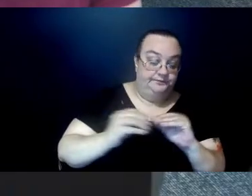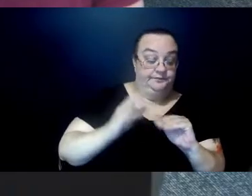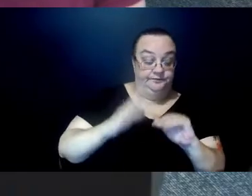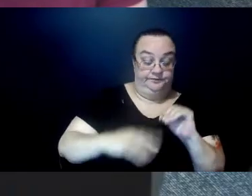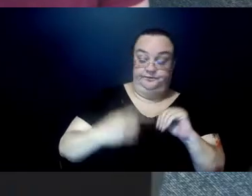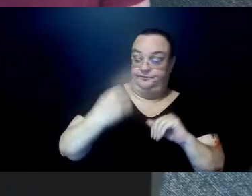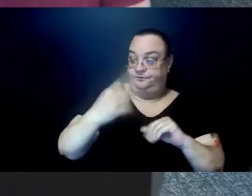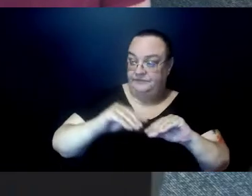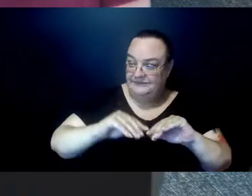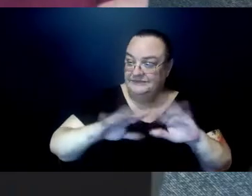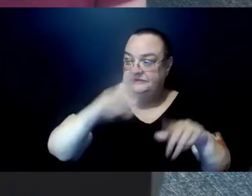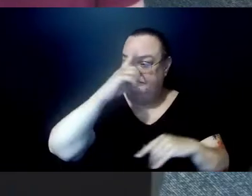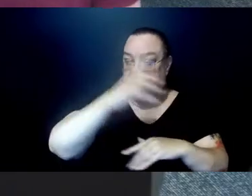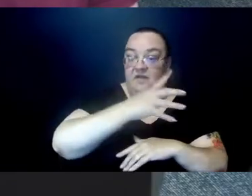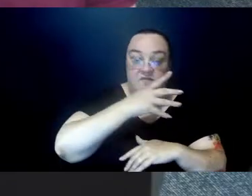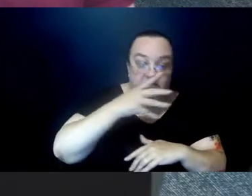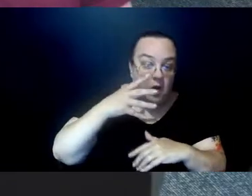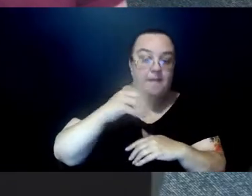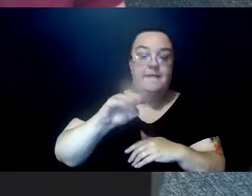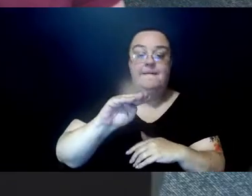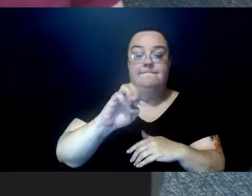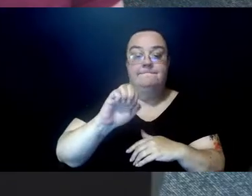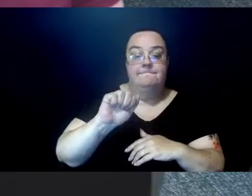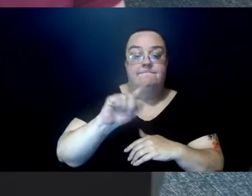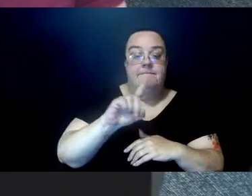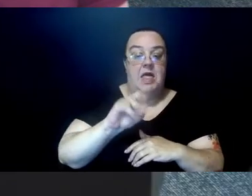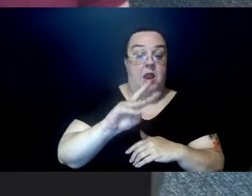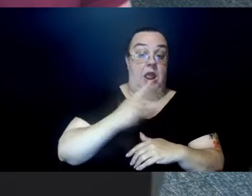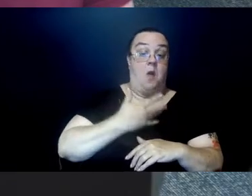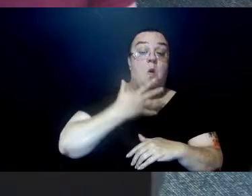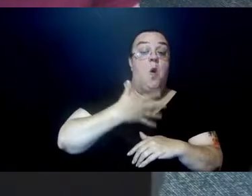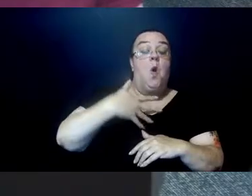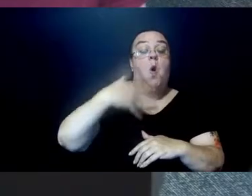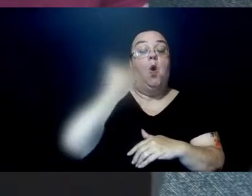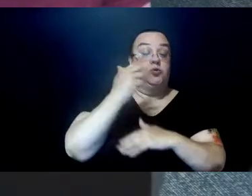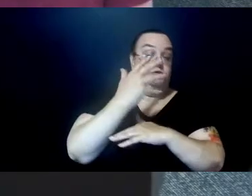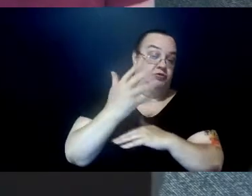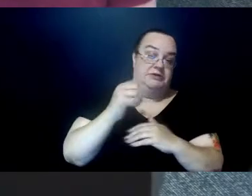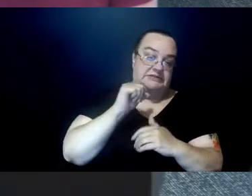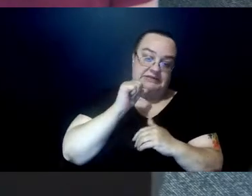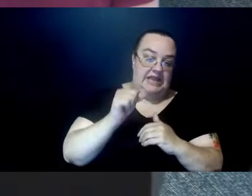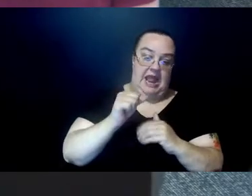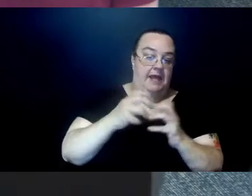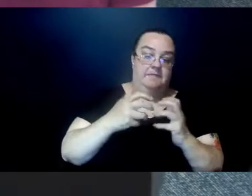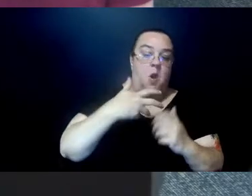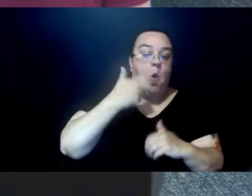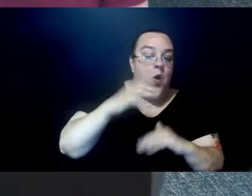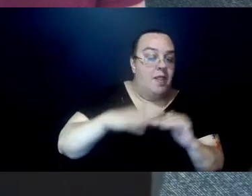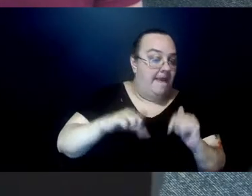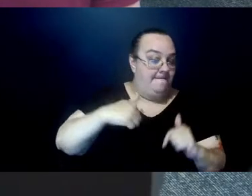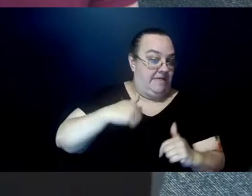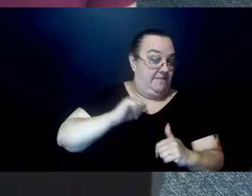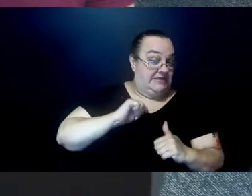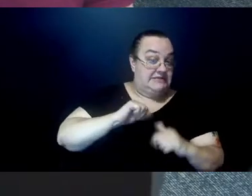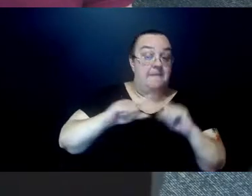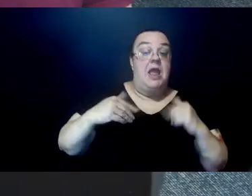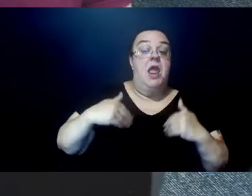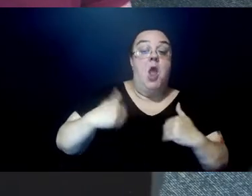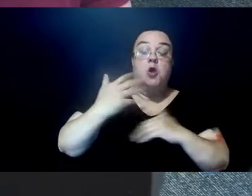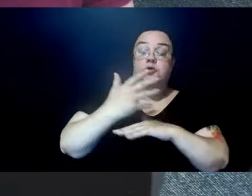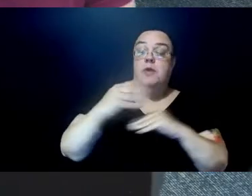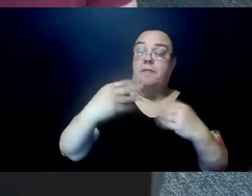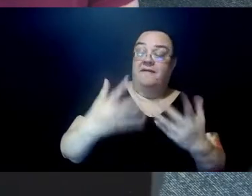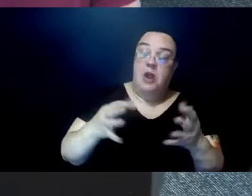and meadows. Our oldest trees are probably no older than I am. Yet younger trees provide critical climate